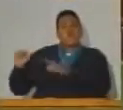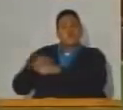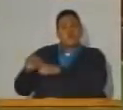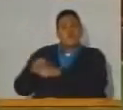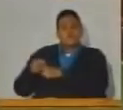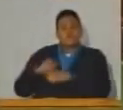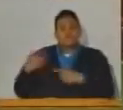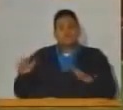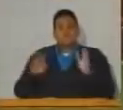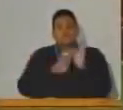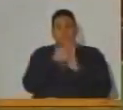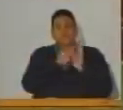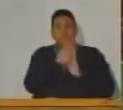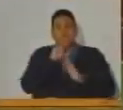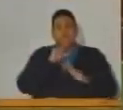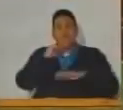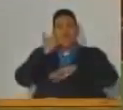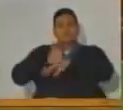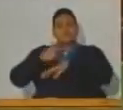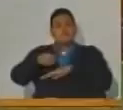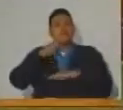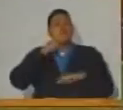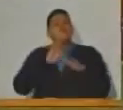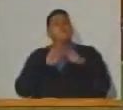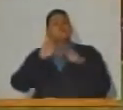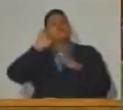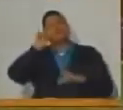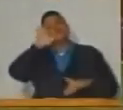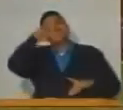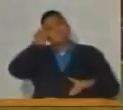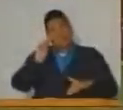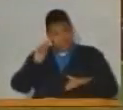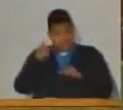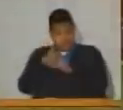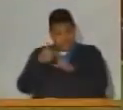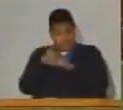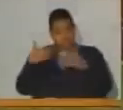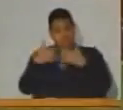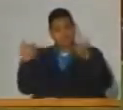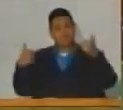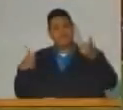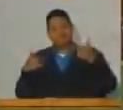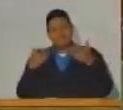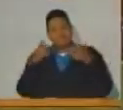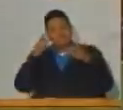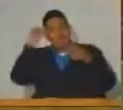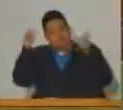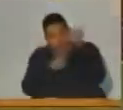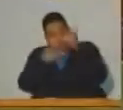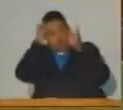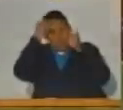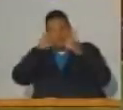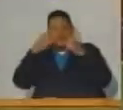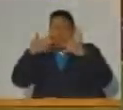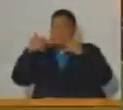practice, establishment of the Jamaica Council for Persons with Disabilities